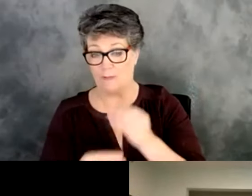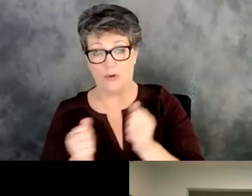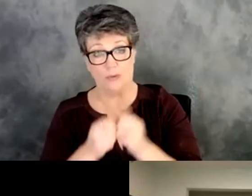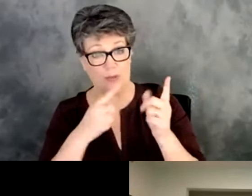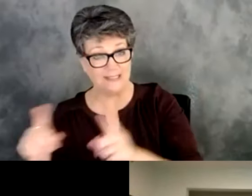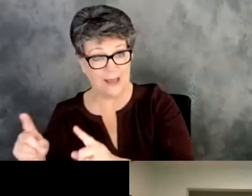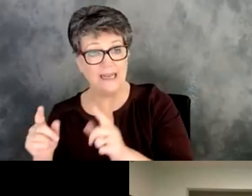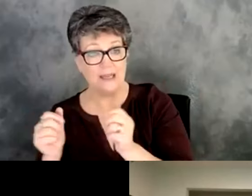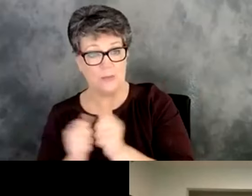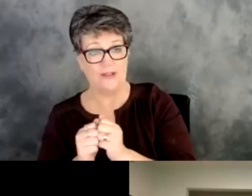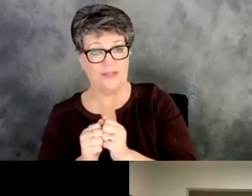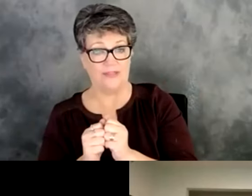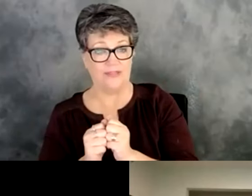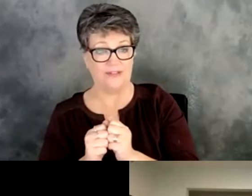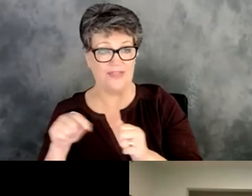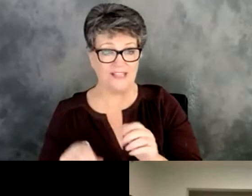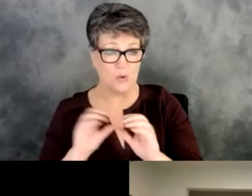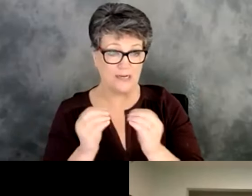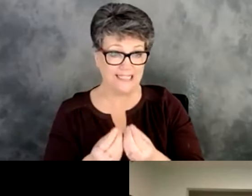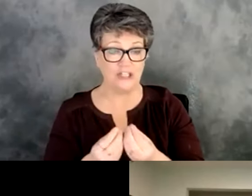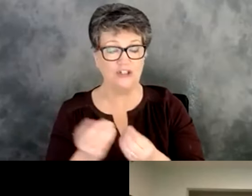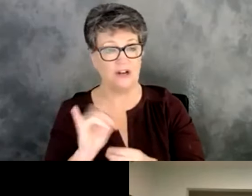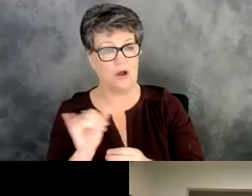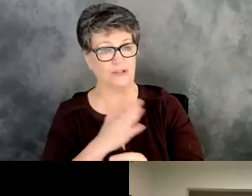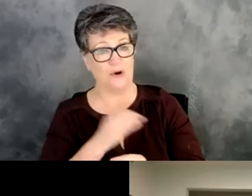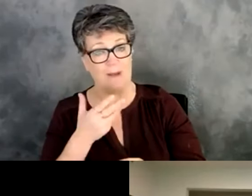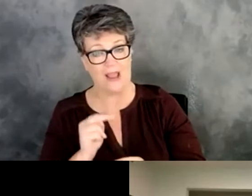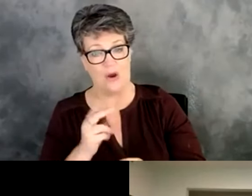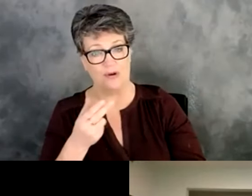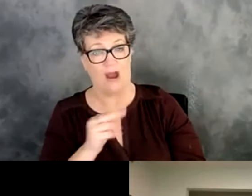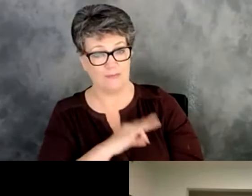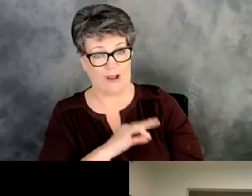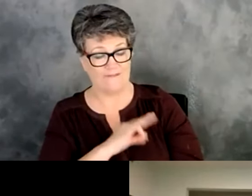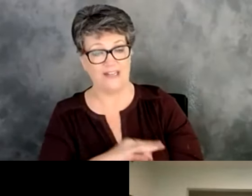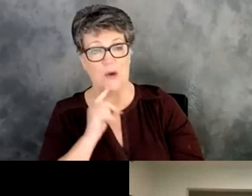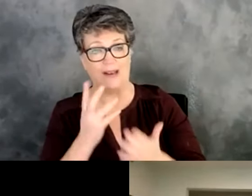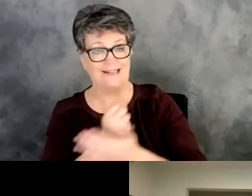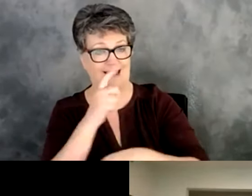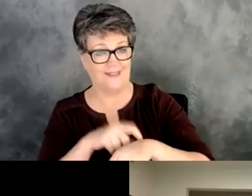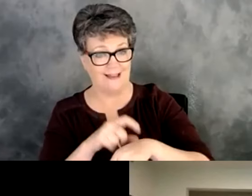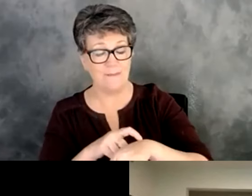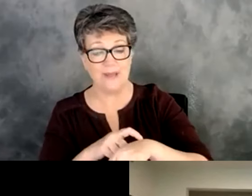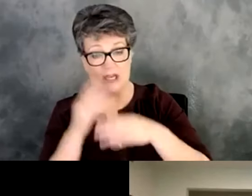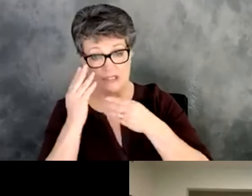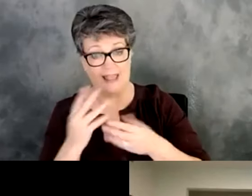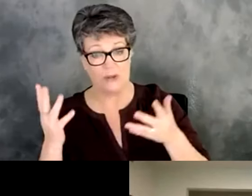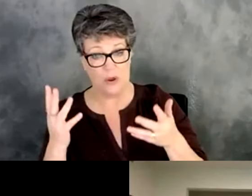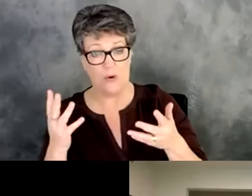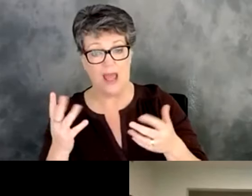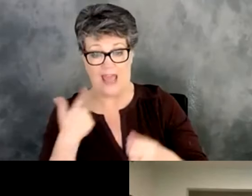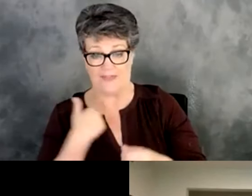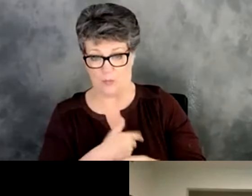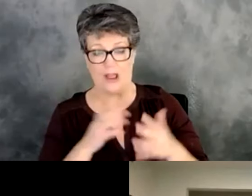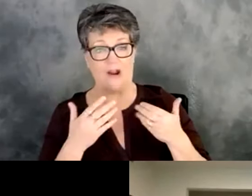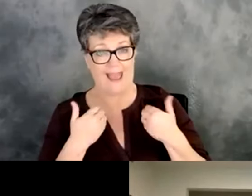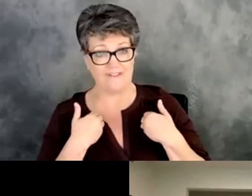happening with this organization as well as my own nonprofit. And I want to take the time to let you guys know that we are having